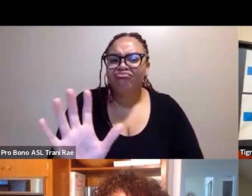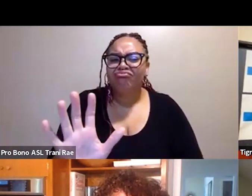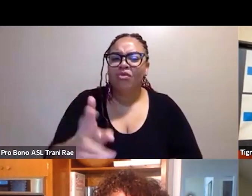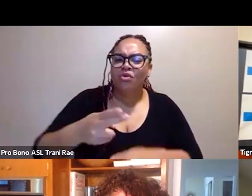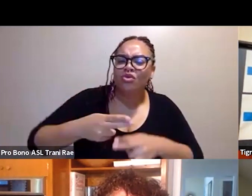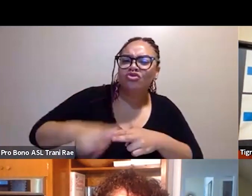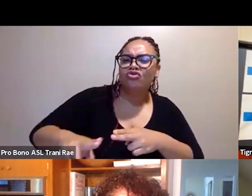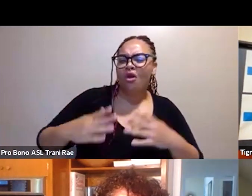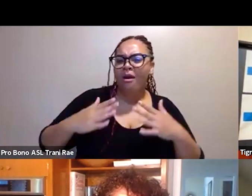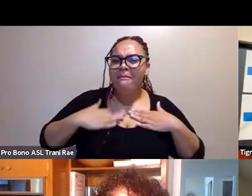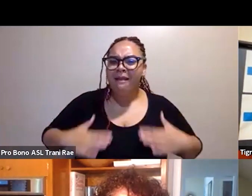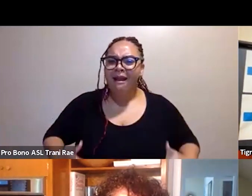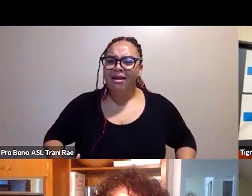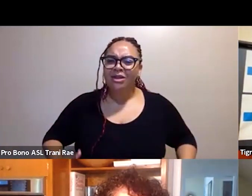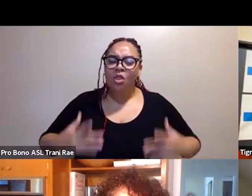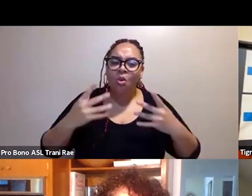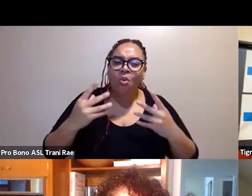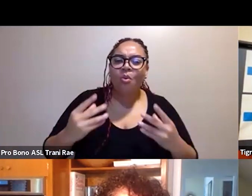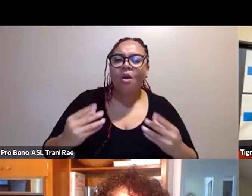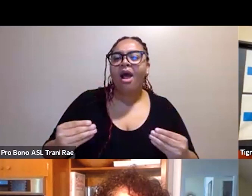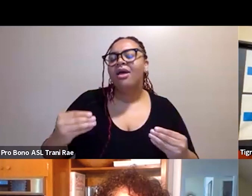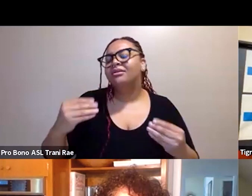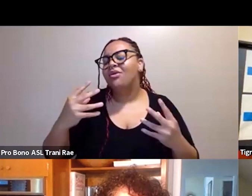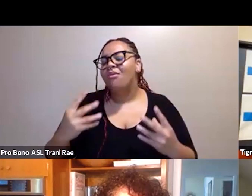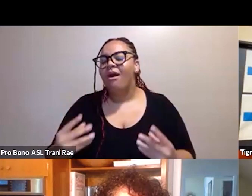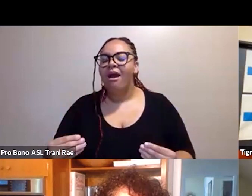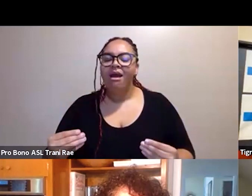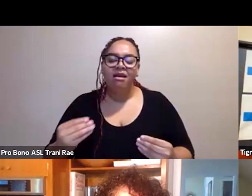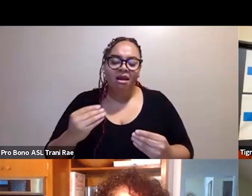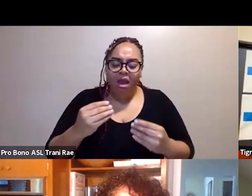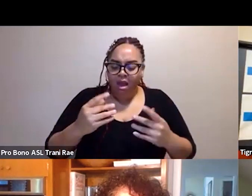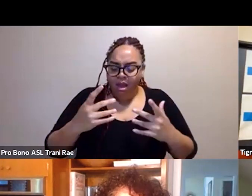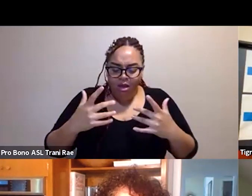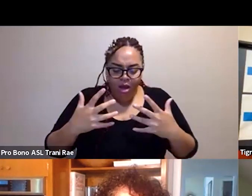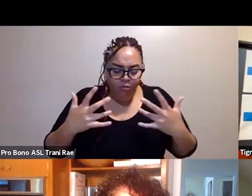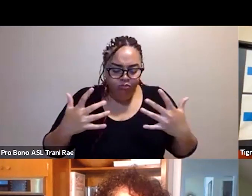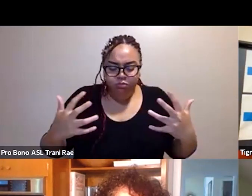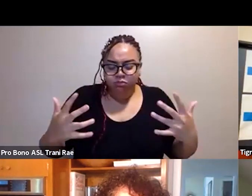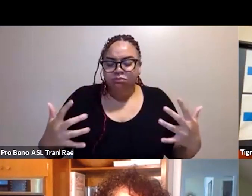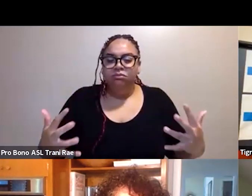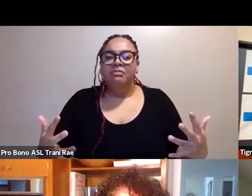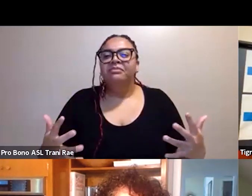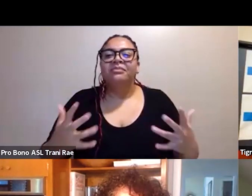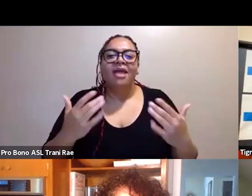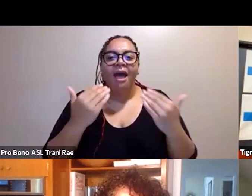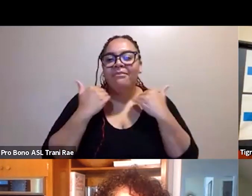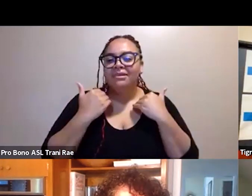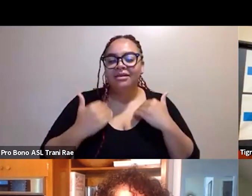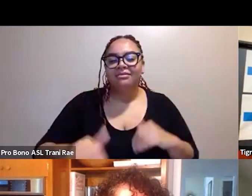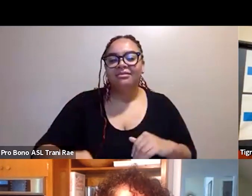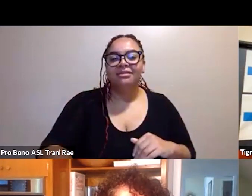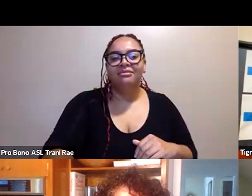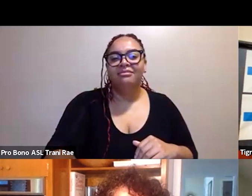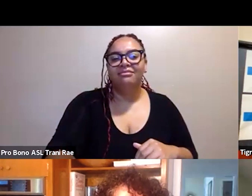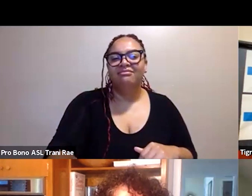bodies, the wet, wagging tongues, the voracious, vampiric appetites. I am